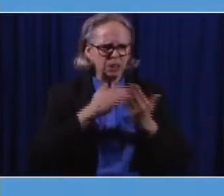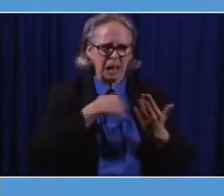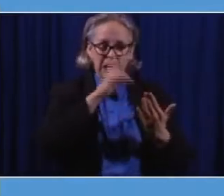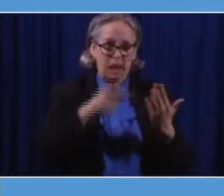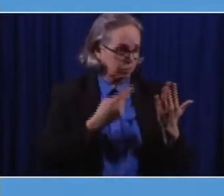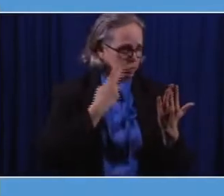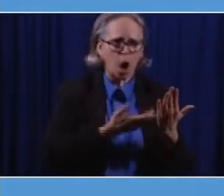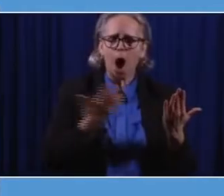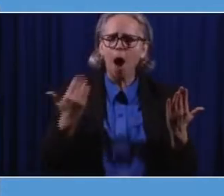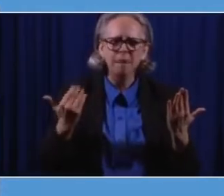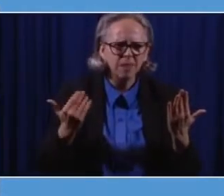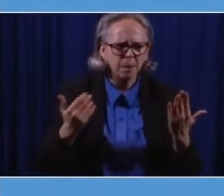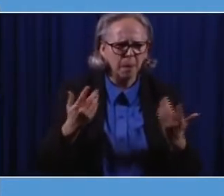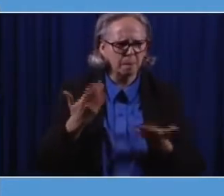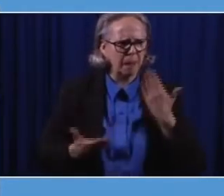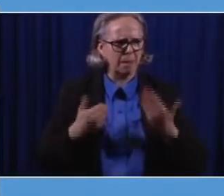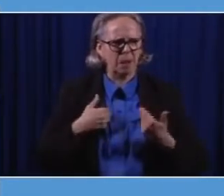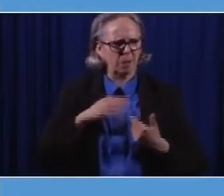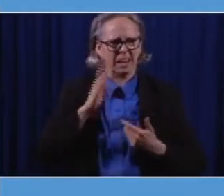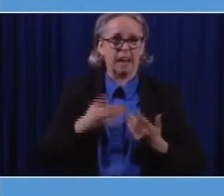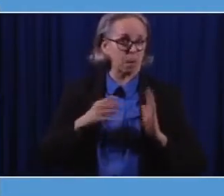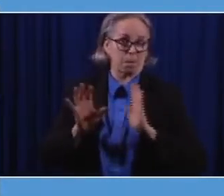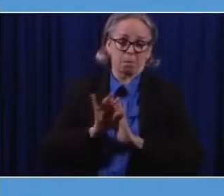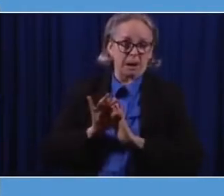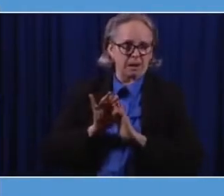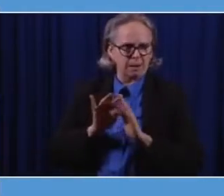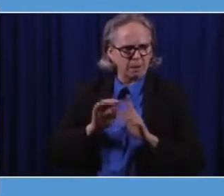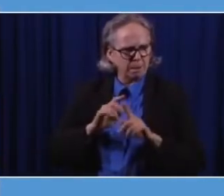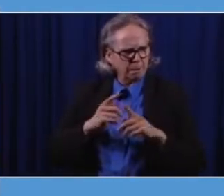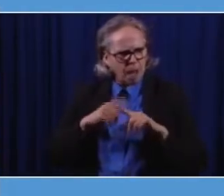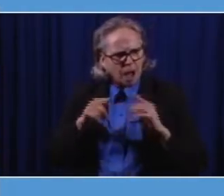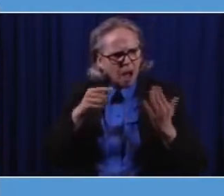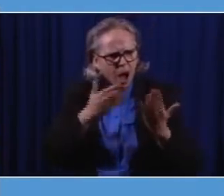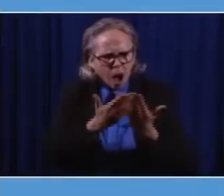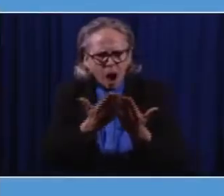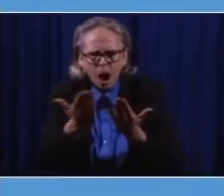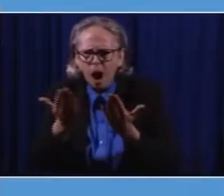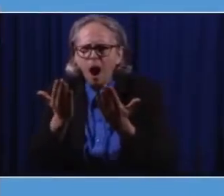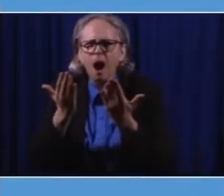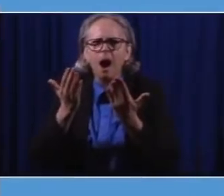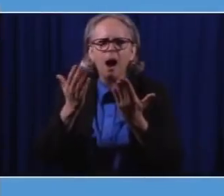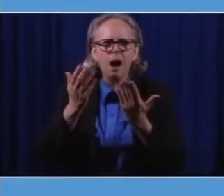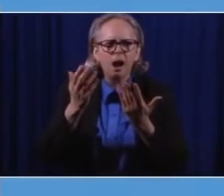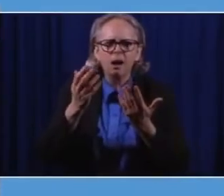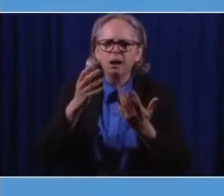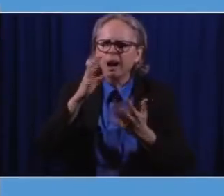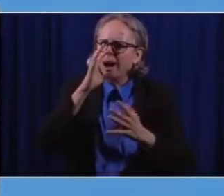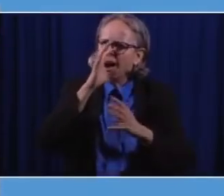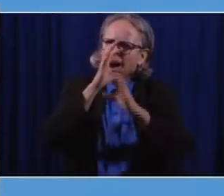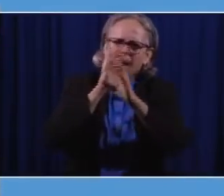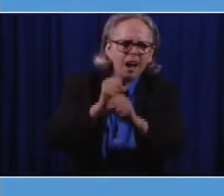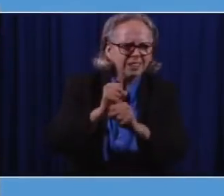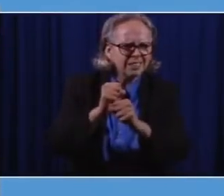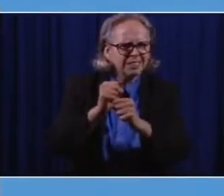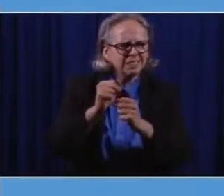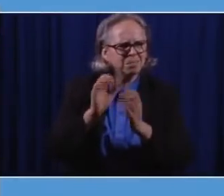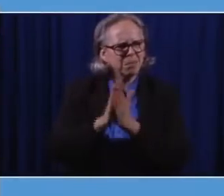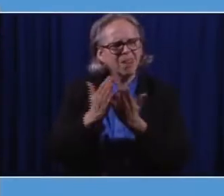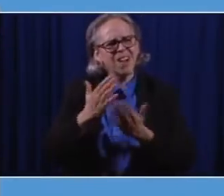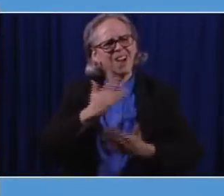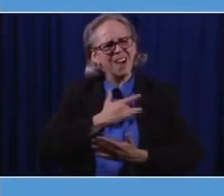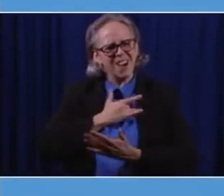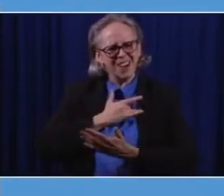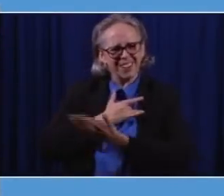not have chosen for them myself, and then to watch them become some of our kids' favorite books is really fun to watch. Oh, it's my